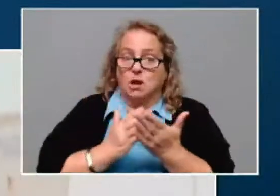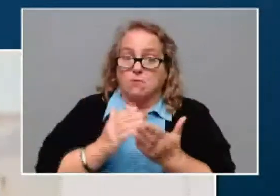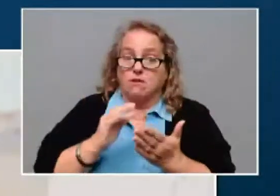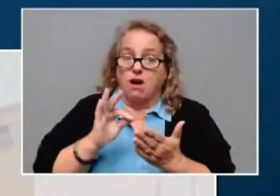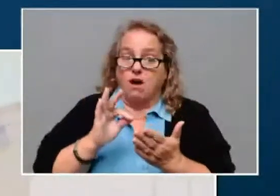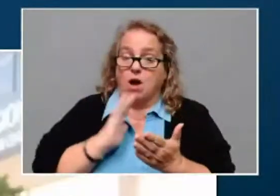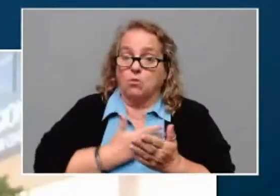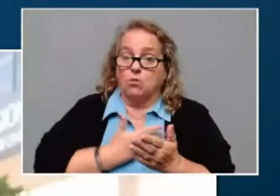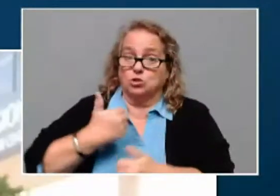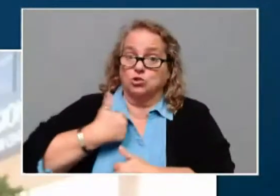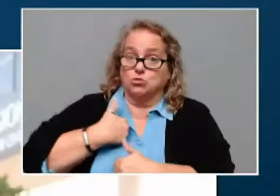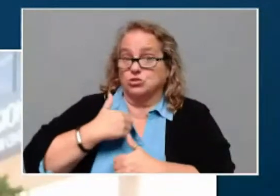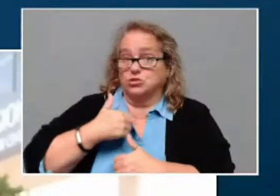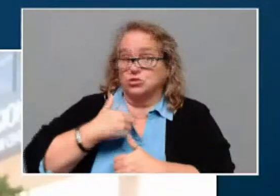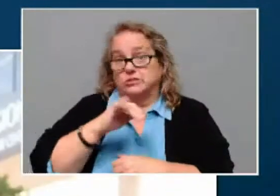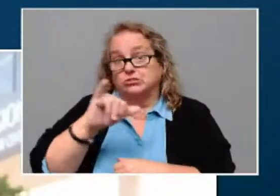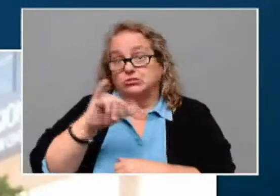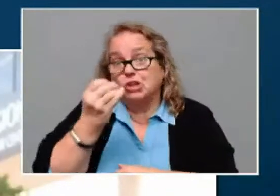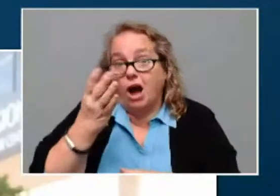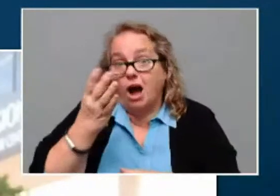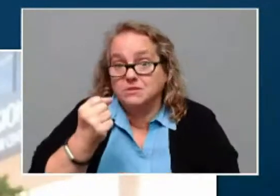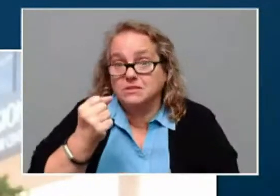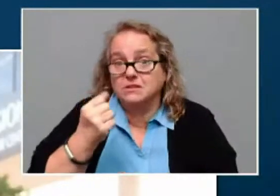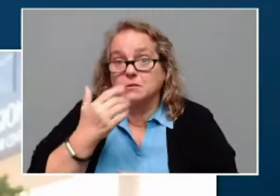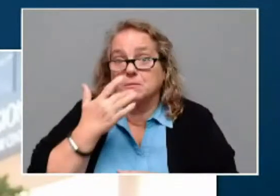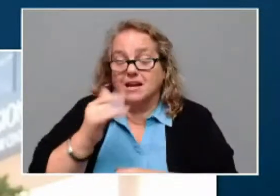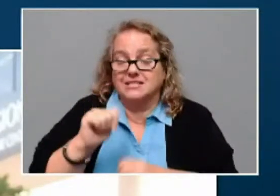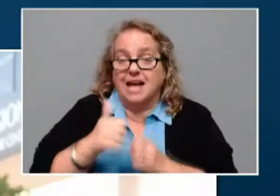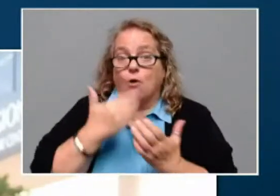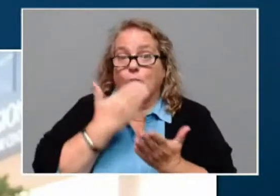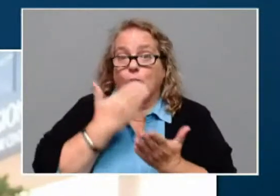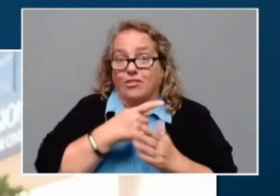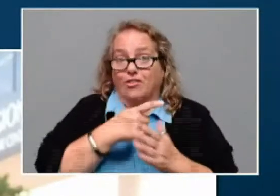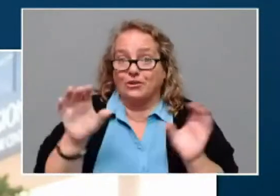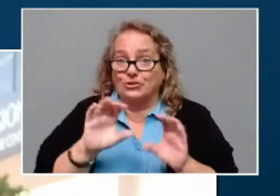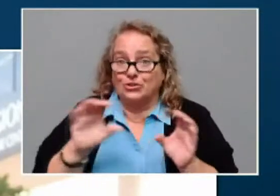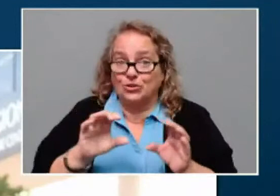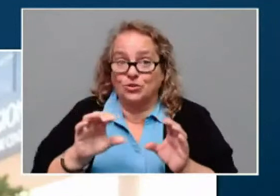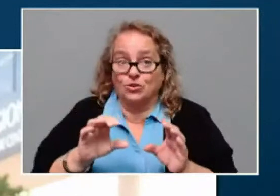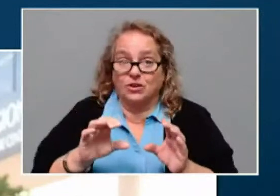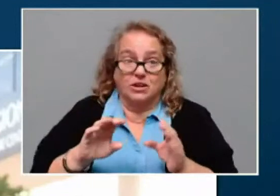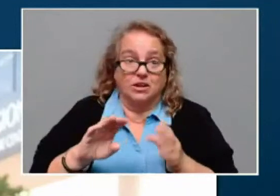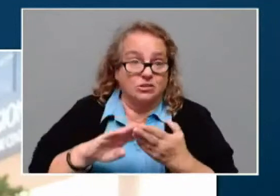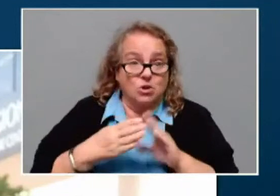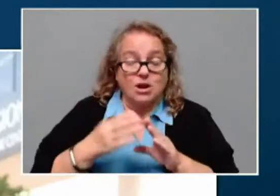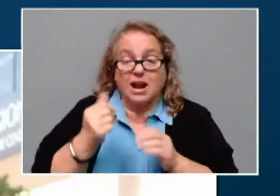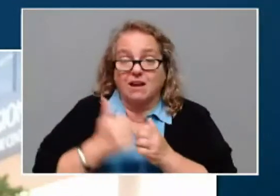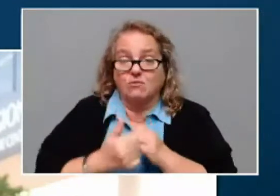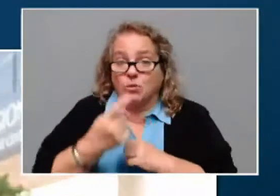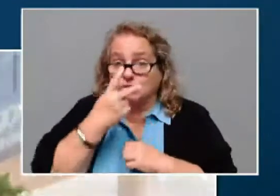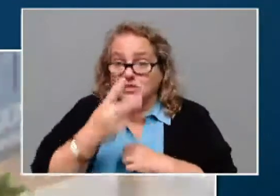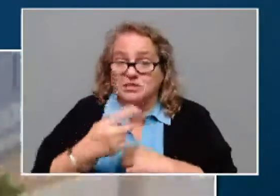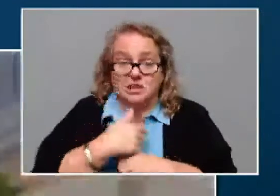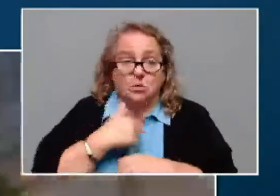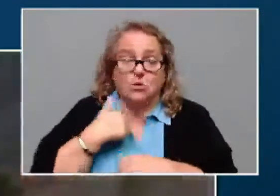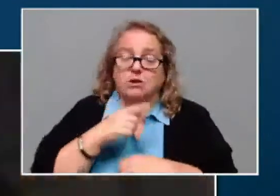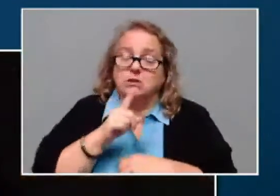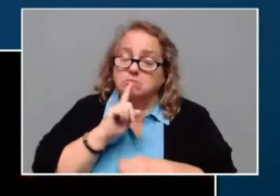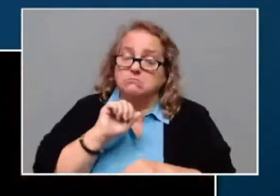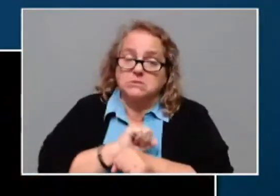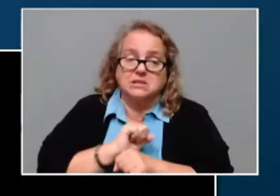well that they are doing. As far as for the community and for everybody else to see, just know that we are absolutely here to help.